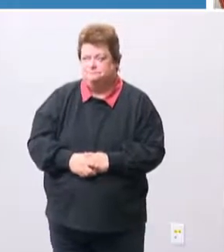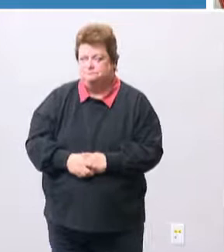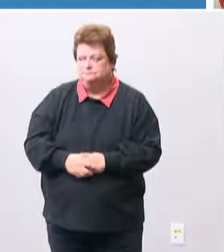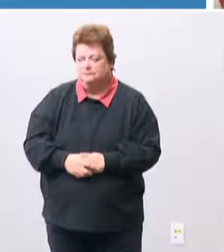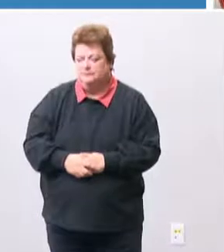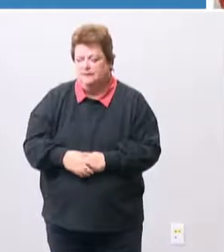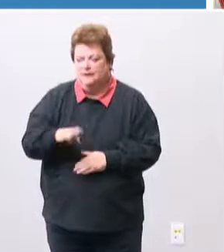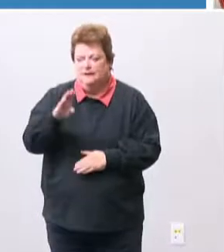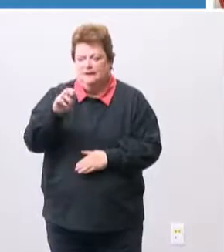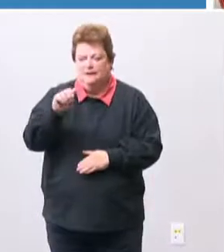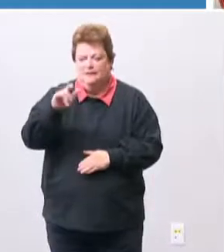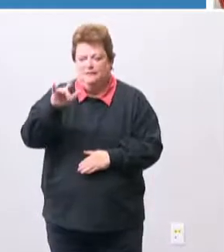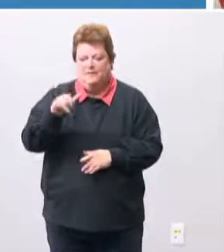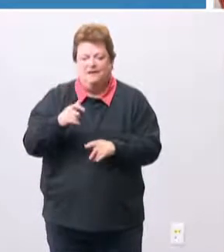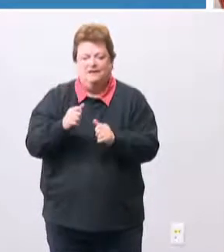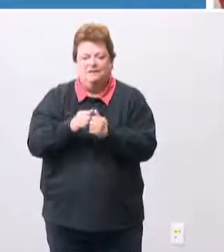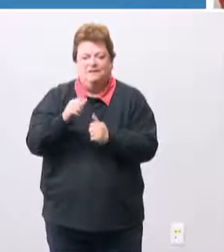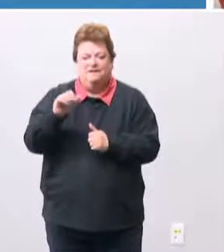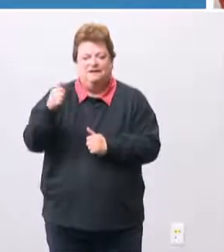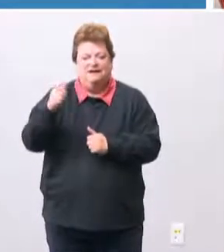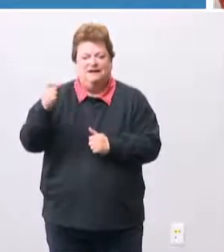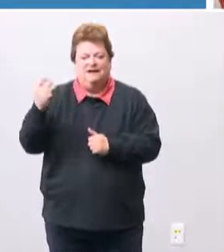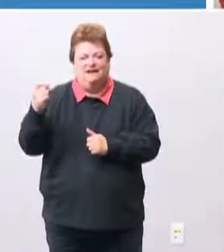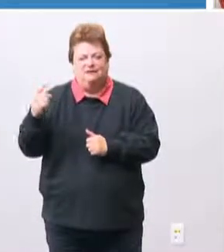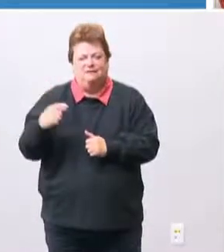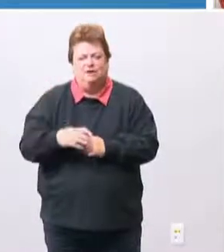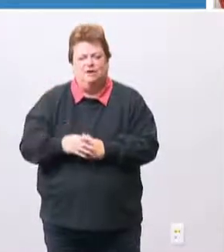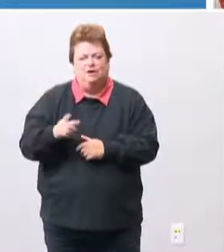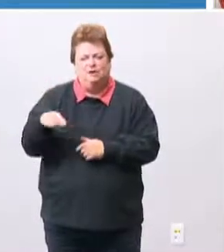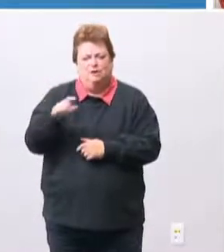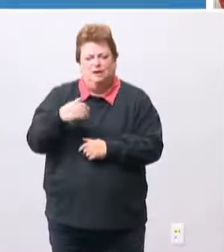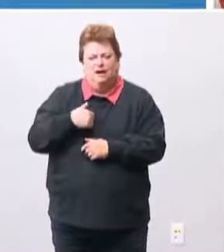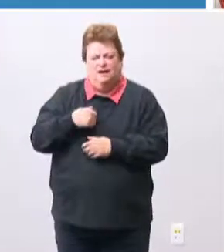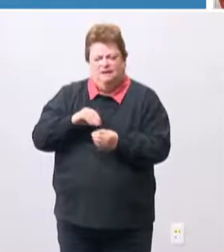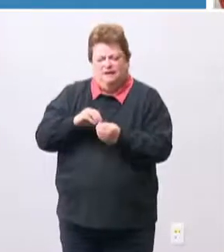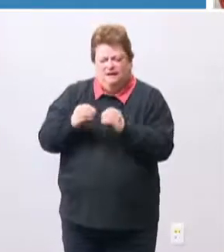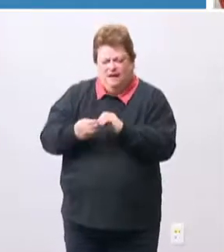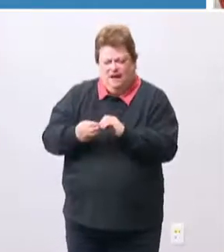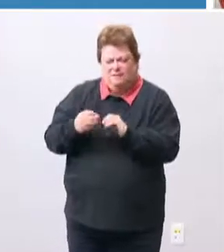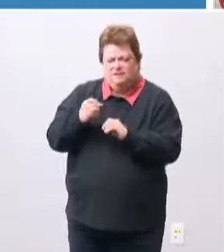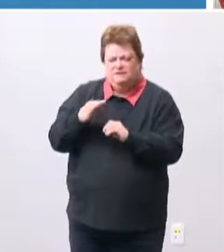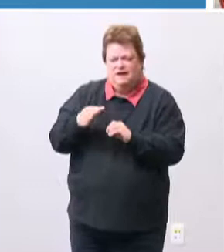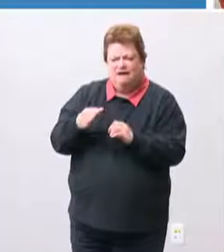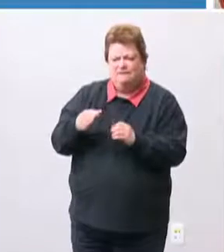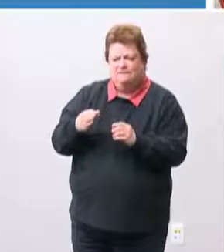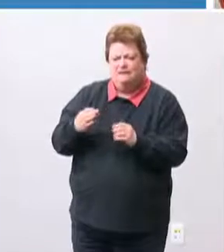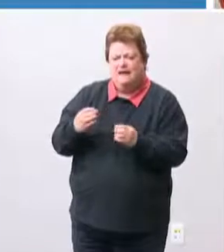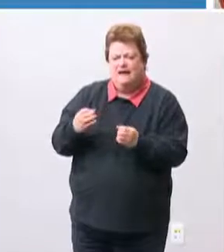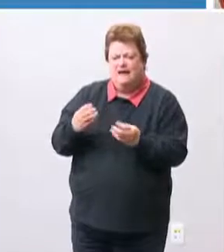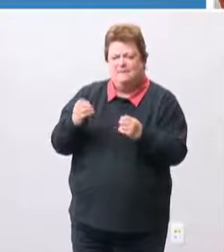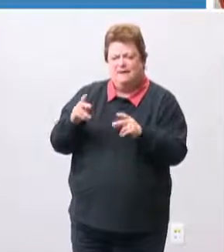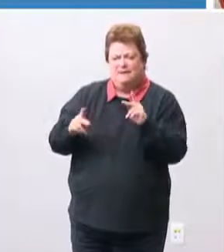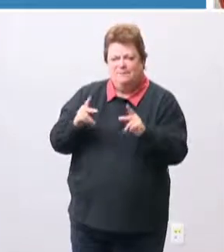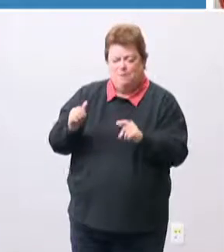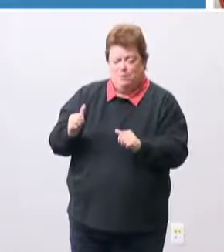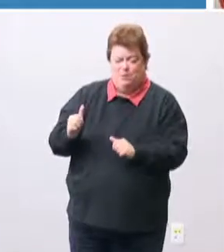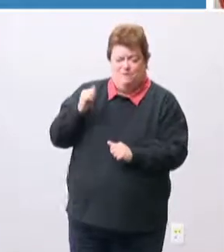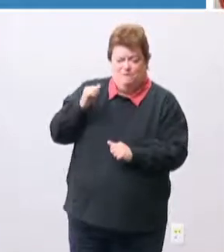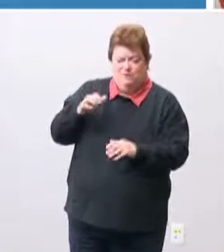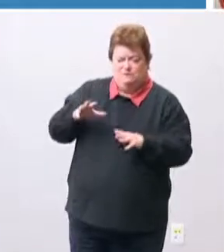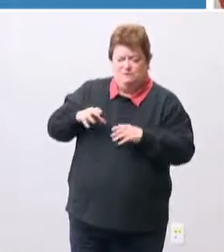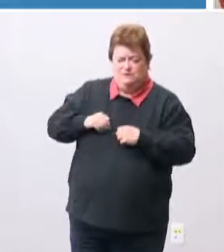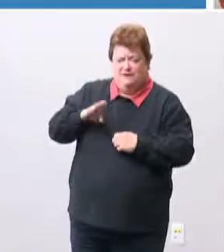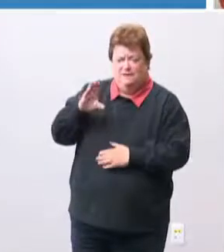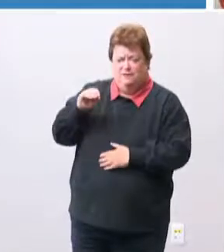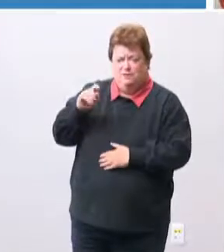This is Haley with 1011. I was wondering if you have any numbers on how many people have received boosters? We